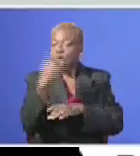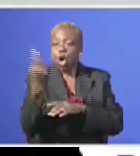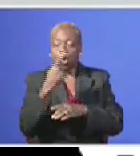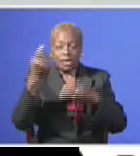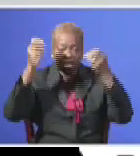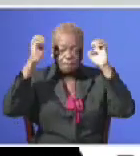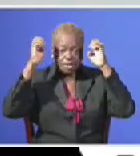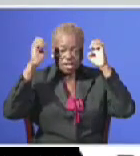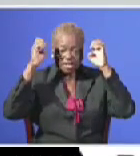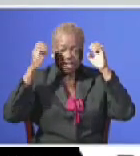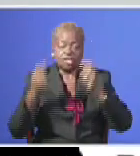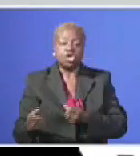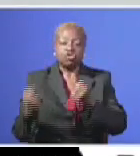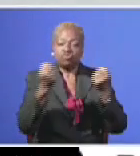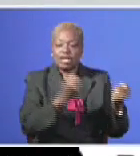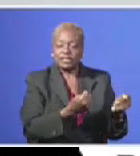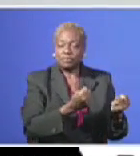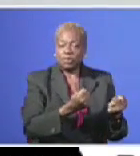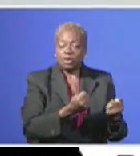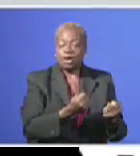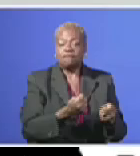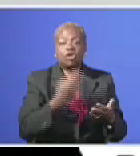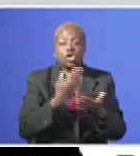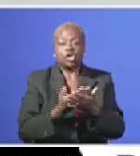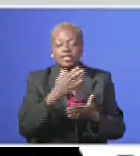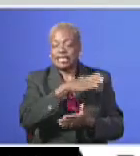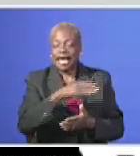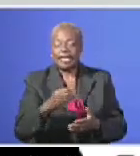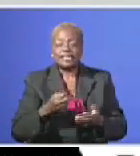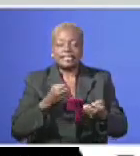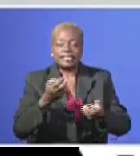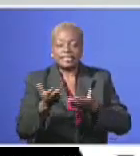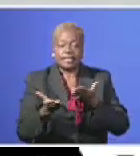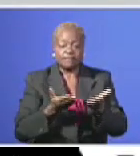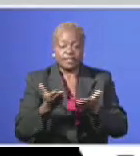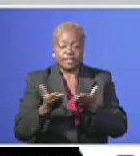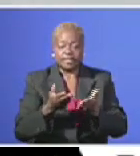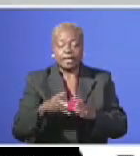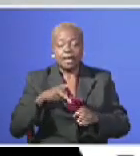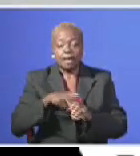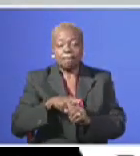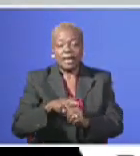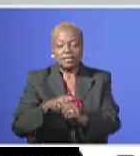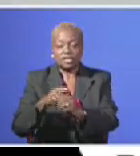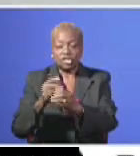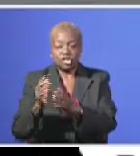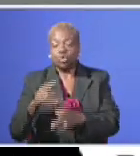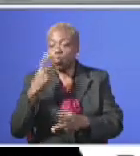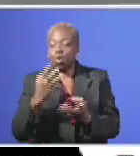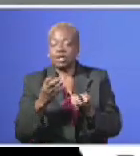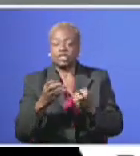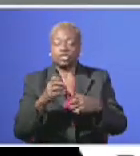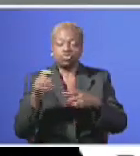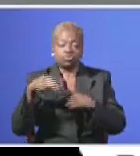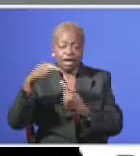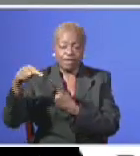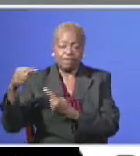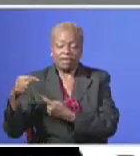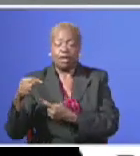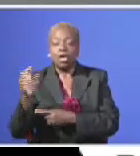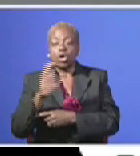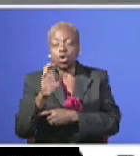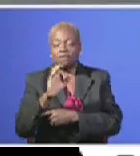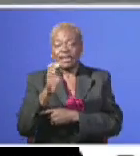emergencies, transport of essential goods and services, and passengers allowed to travel will have to produce a negative RT-PCR COVID-19